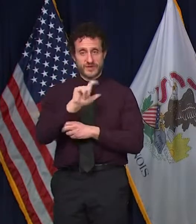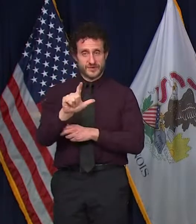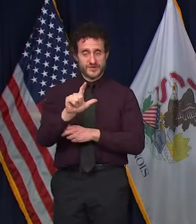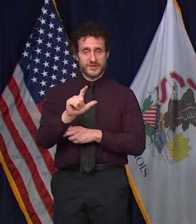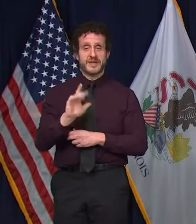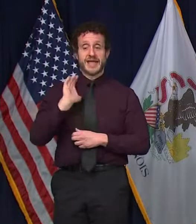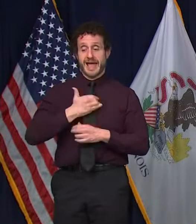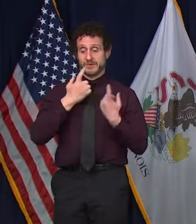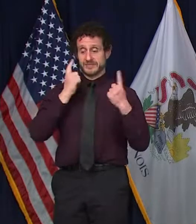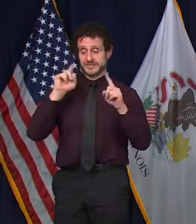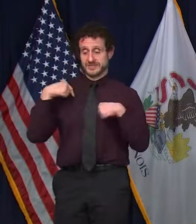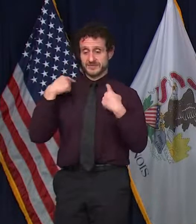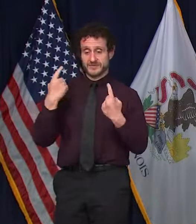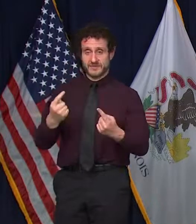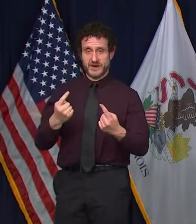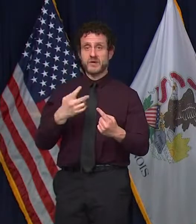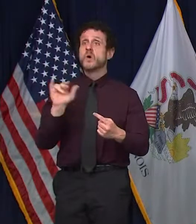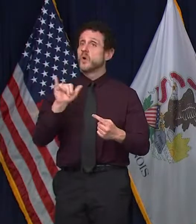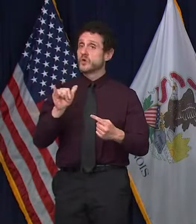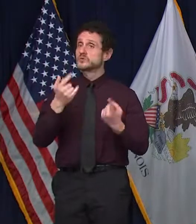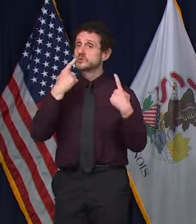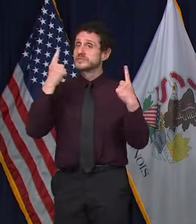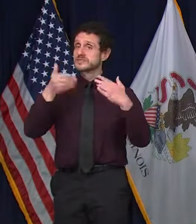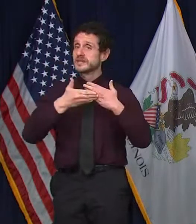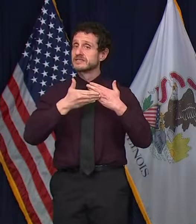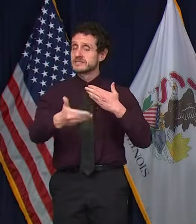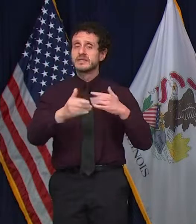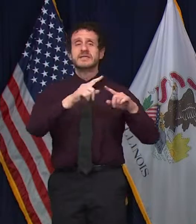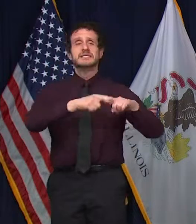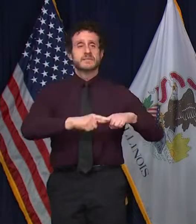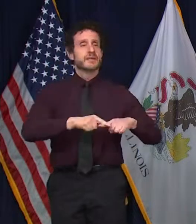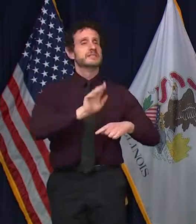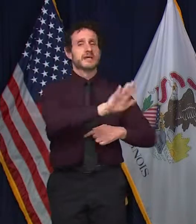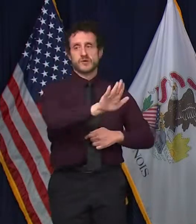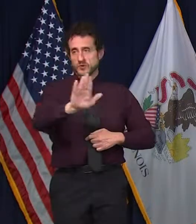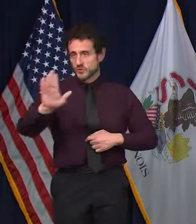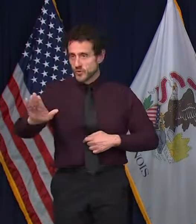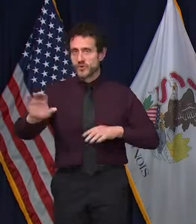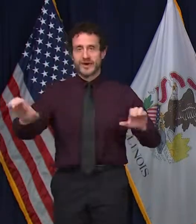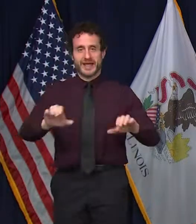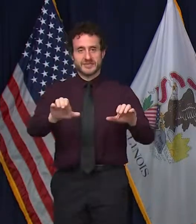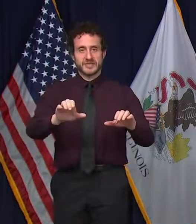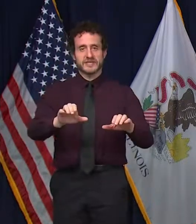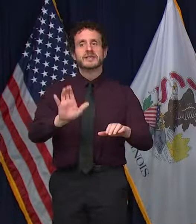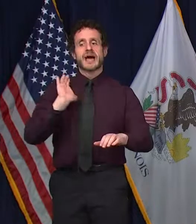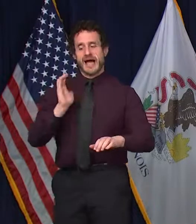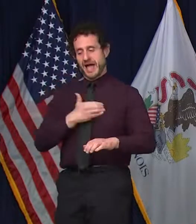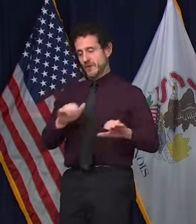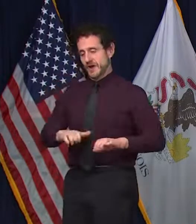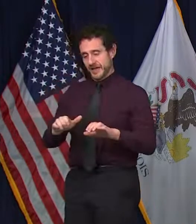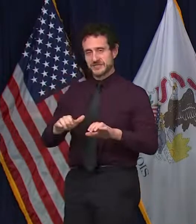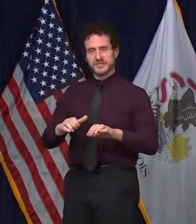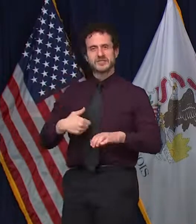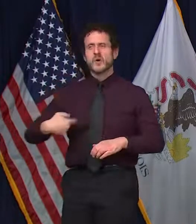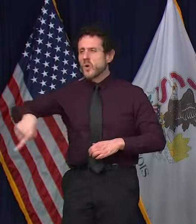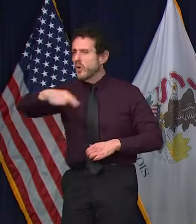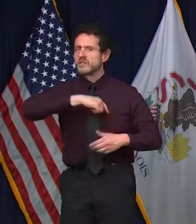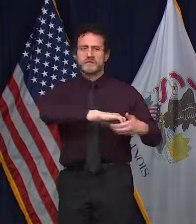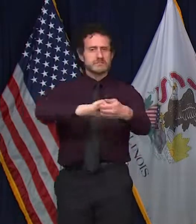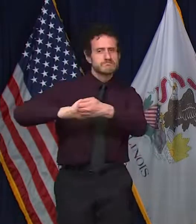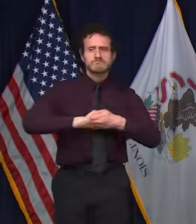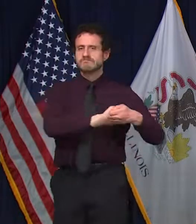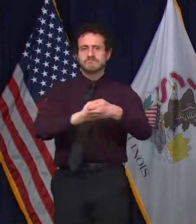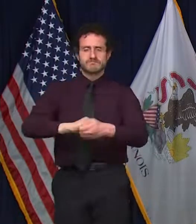going forward, is dependent on the actions of each individual and all of us collectively to protect each other.